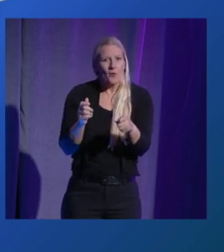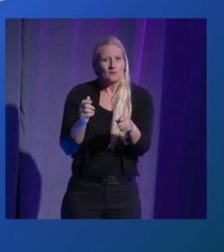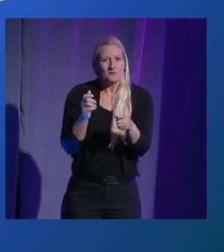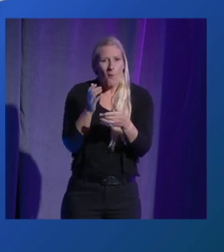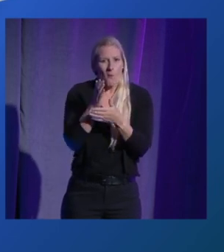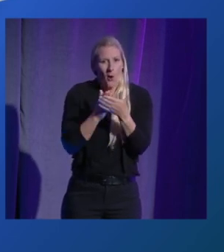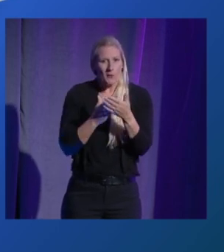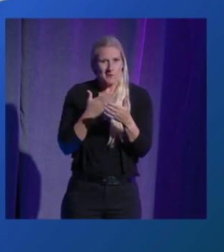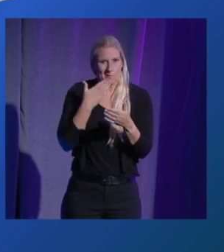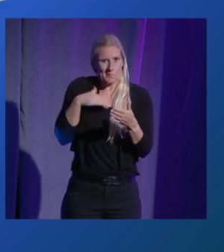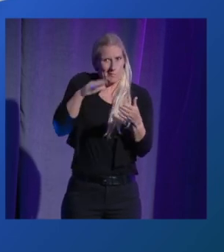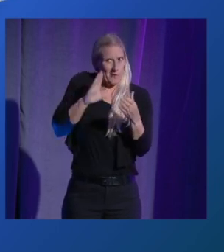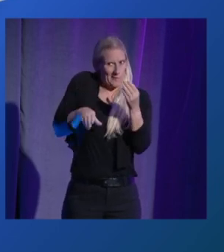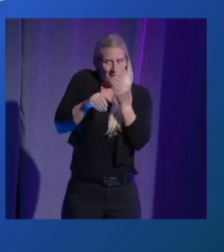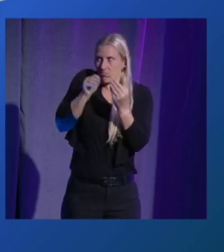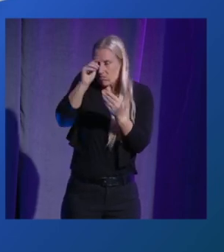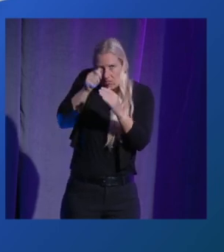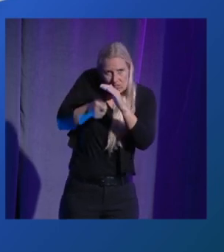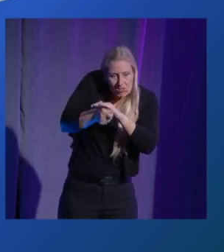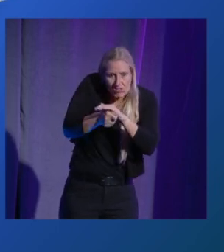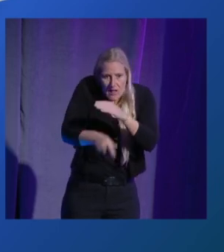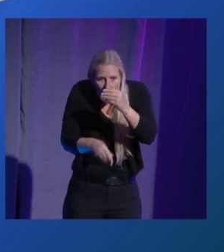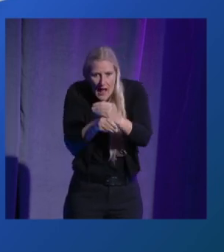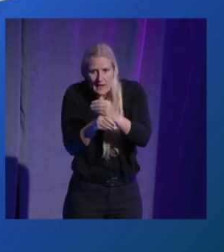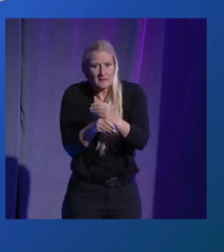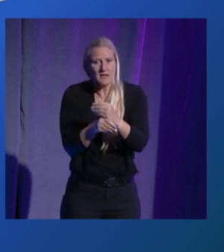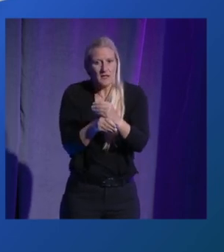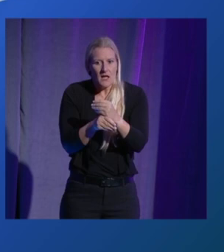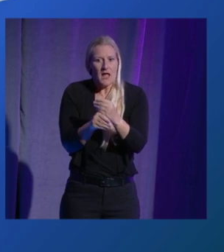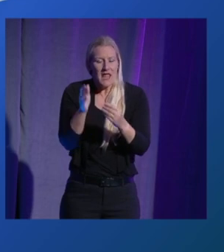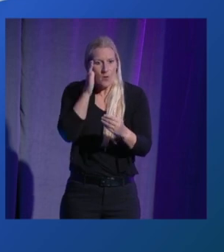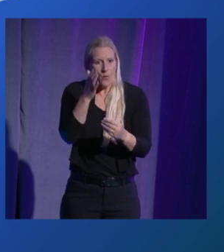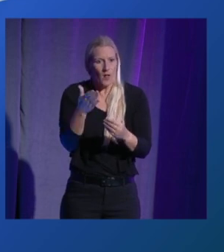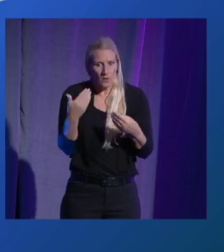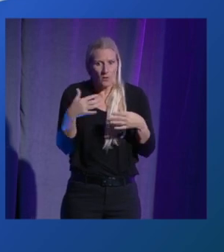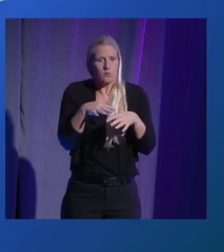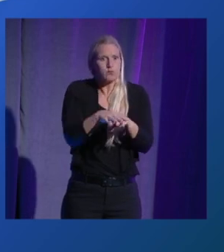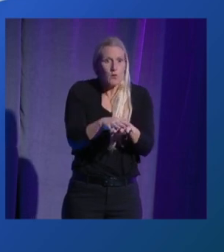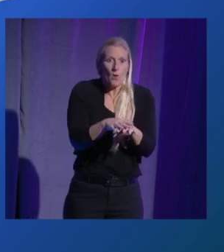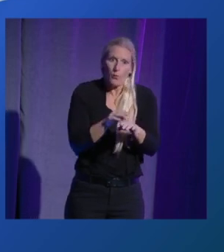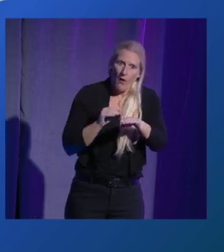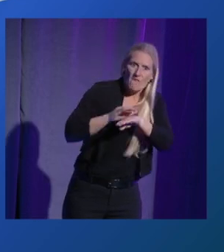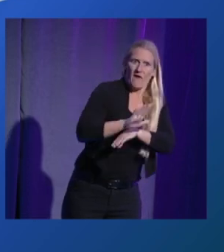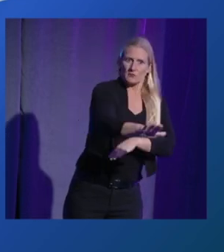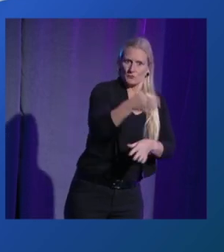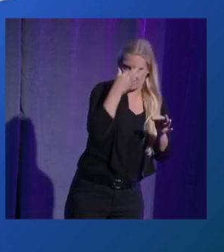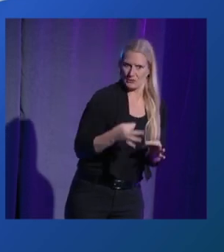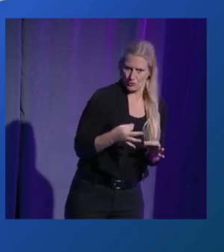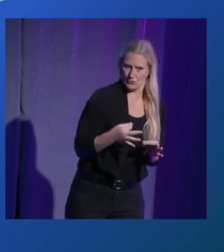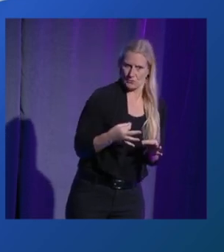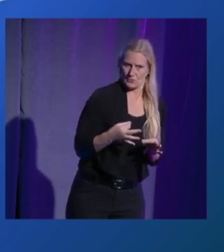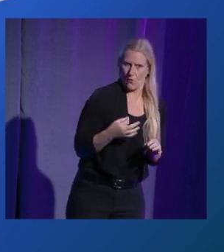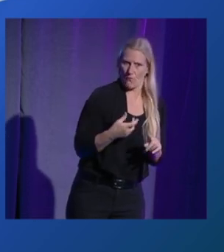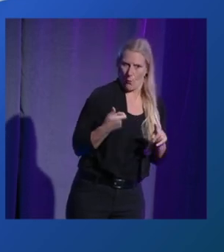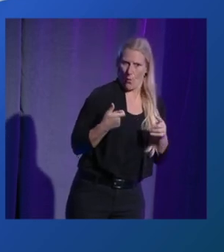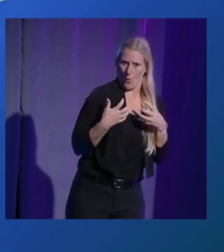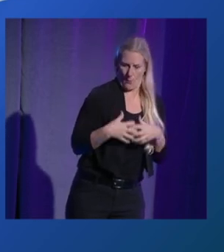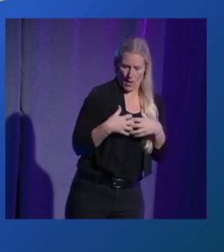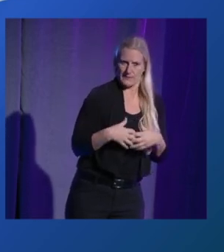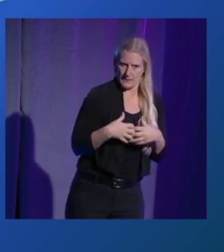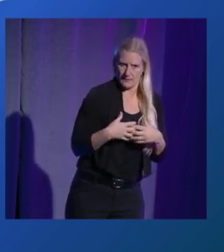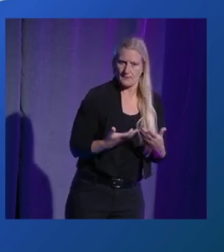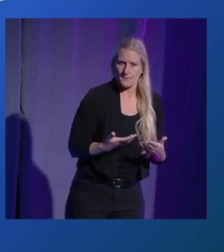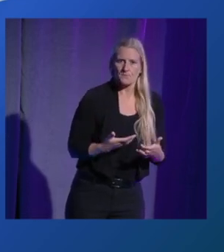over to wherever the decision you know point is at so that's one thing Beyond just the models themselves I also think about the